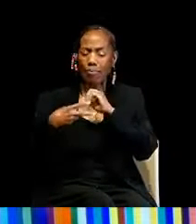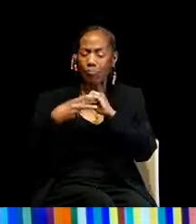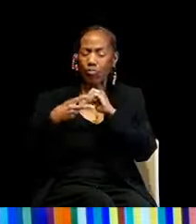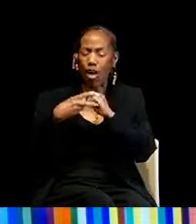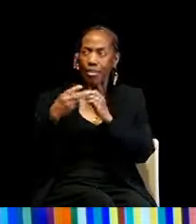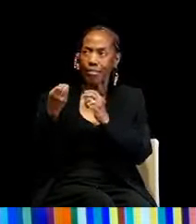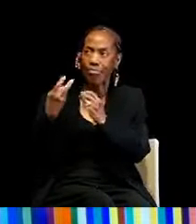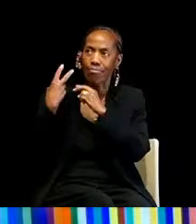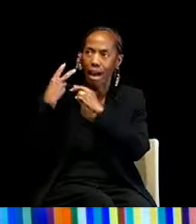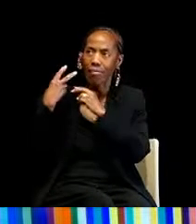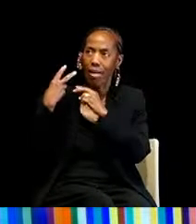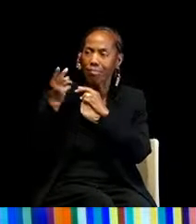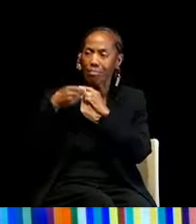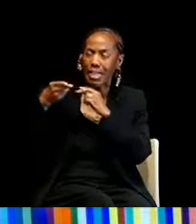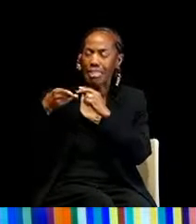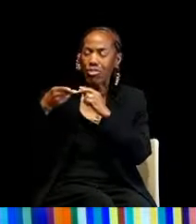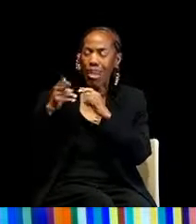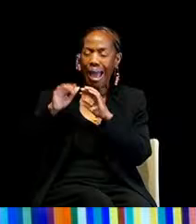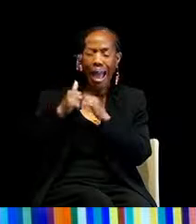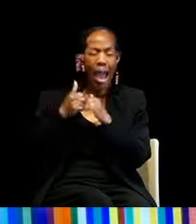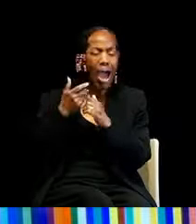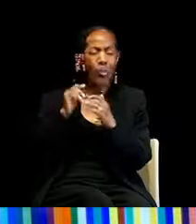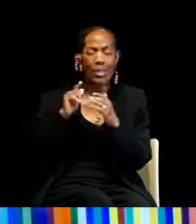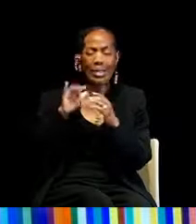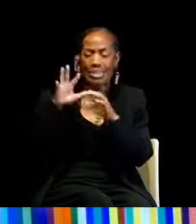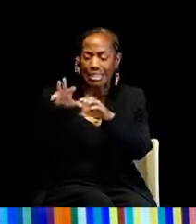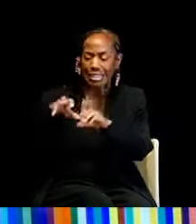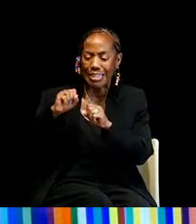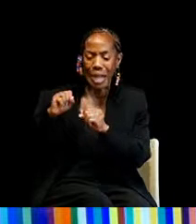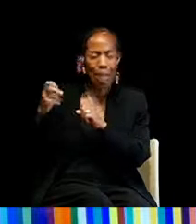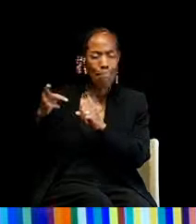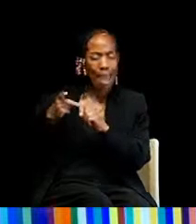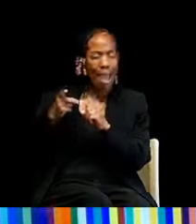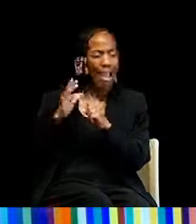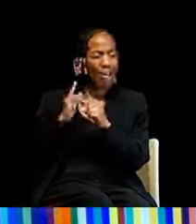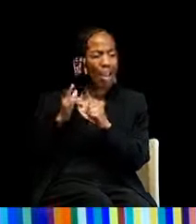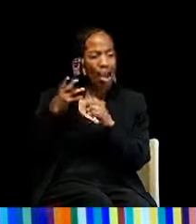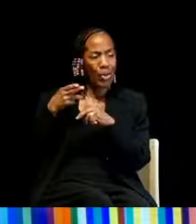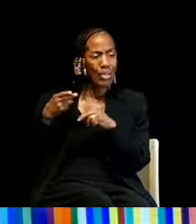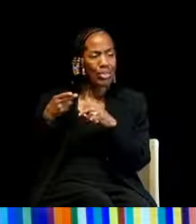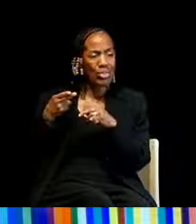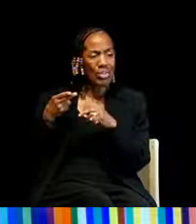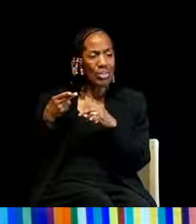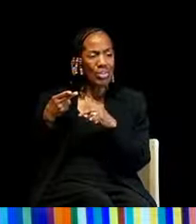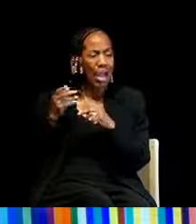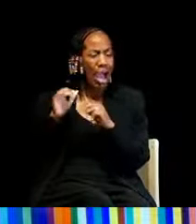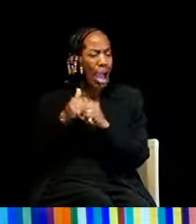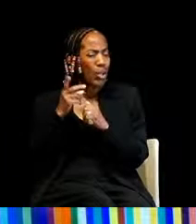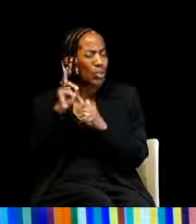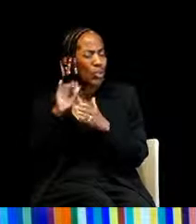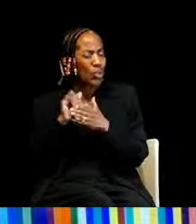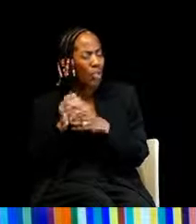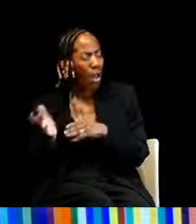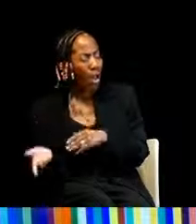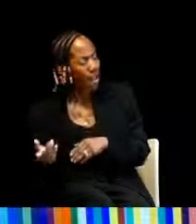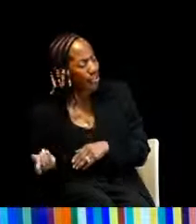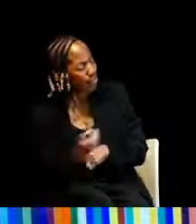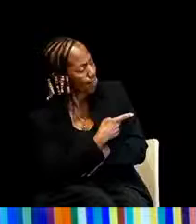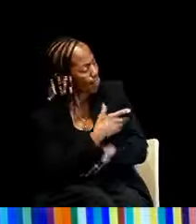I guess, going back and, you know, recapturing those moments and, you know, that time machine thing that you were talking about?